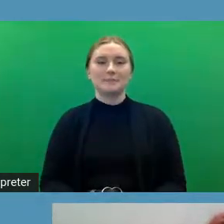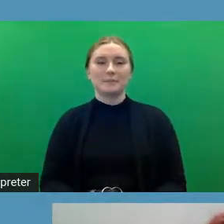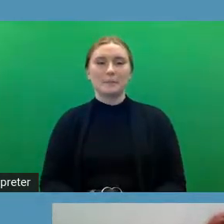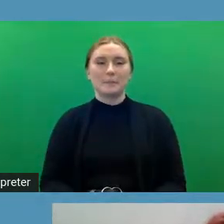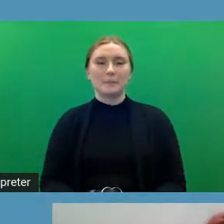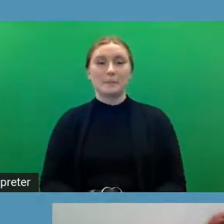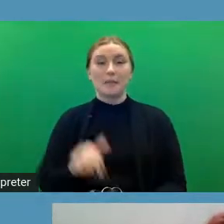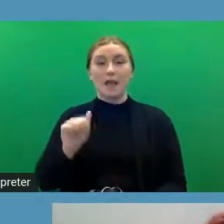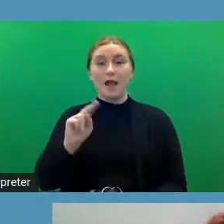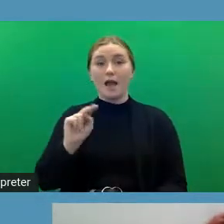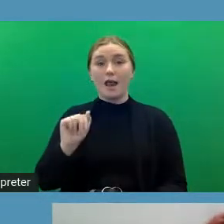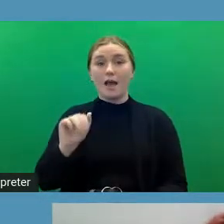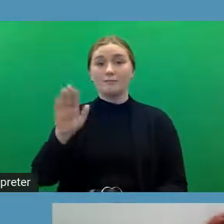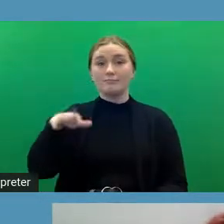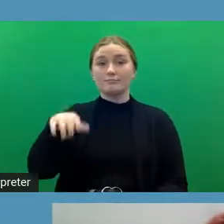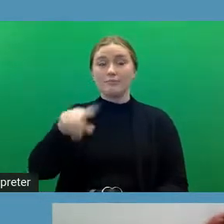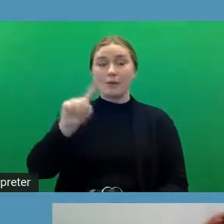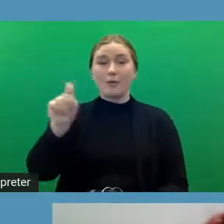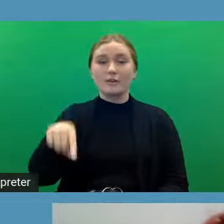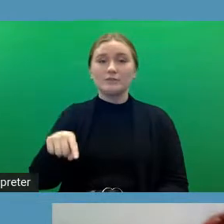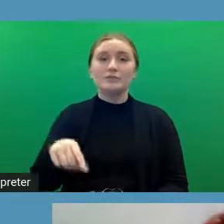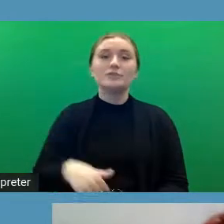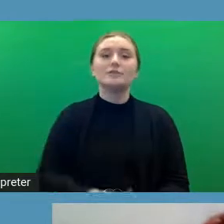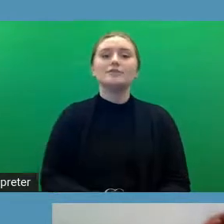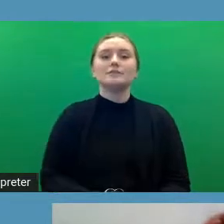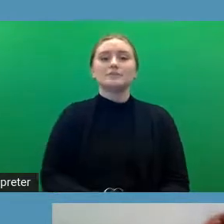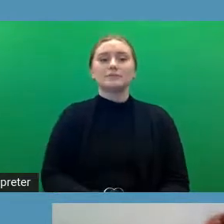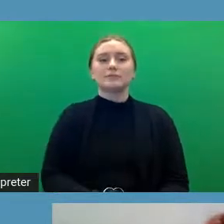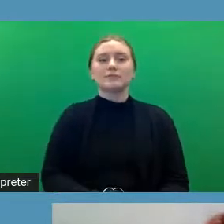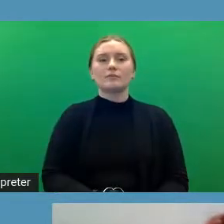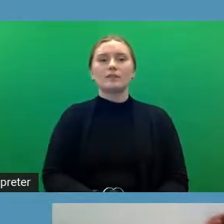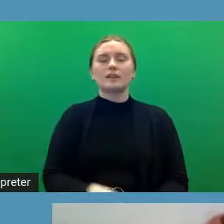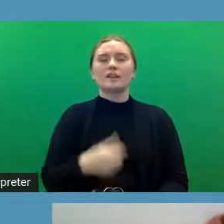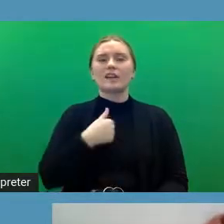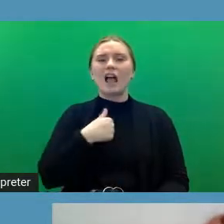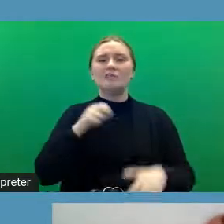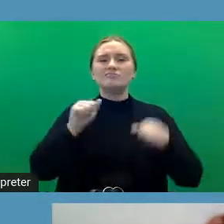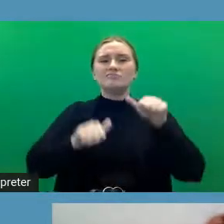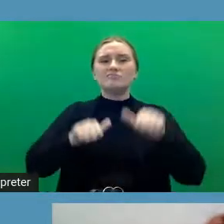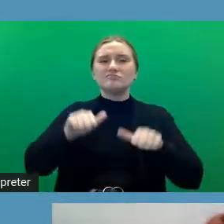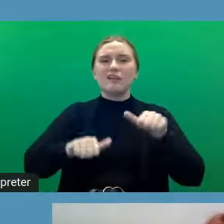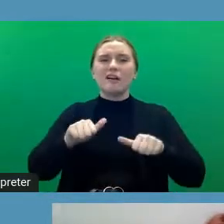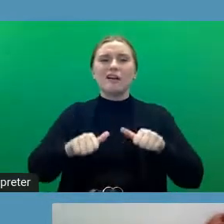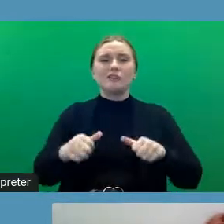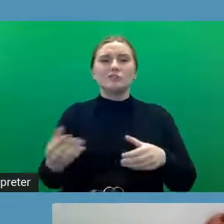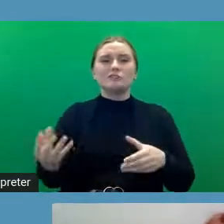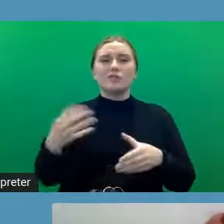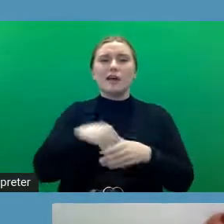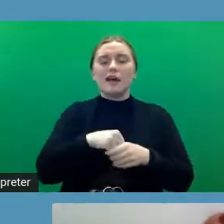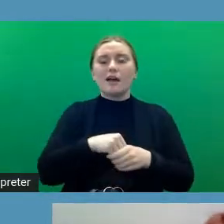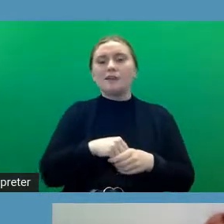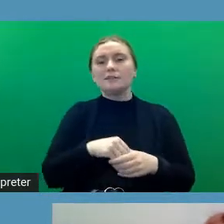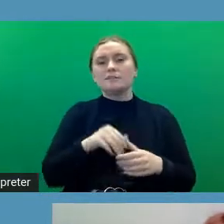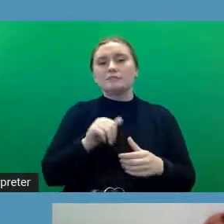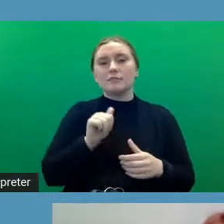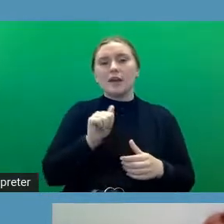Anna. I'm still unsure on how you add audio description into the video. Can you explain that